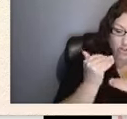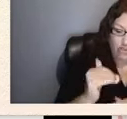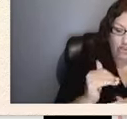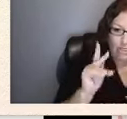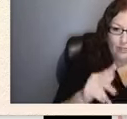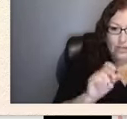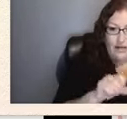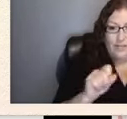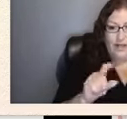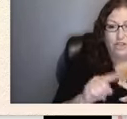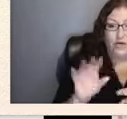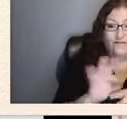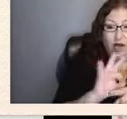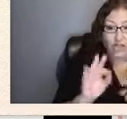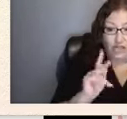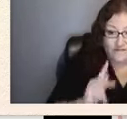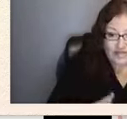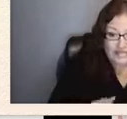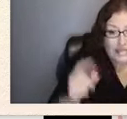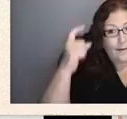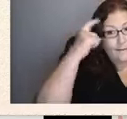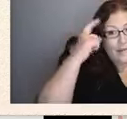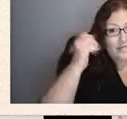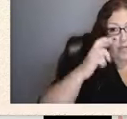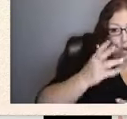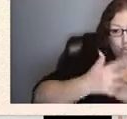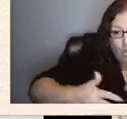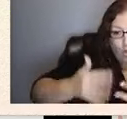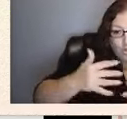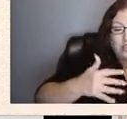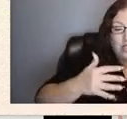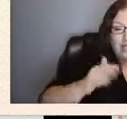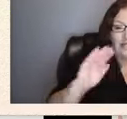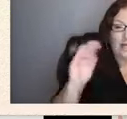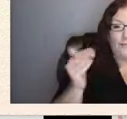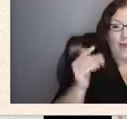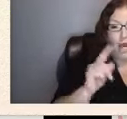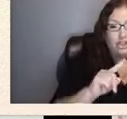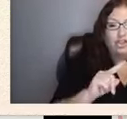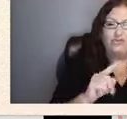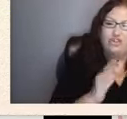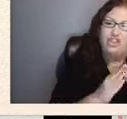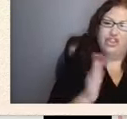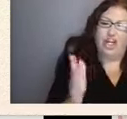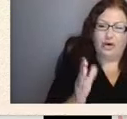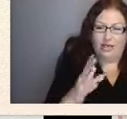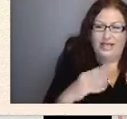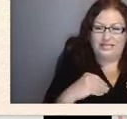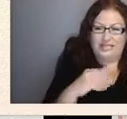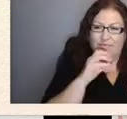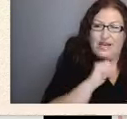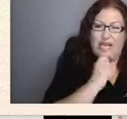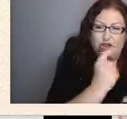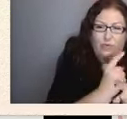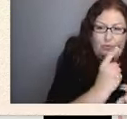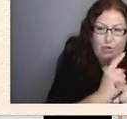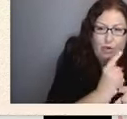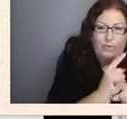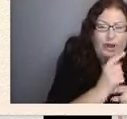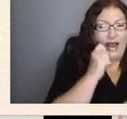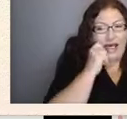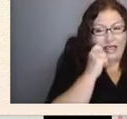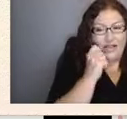function physically, mentally, or socially as compared to generally accepted age-appropriate ethnic or